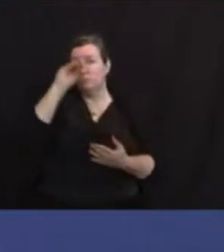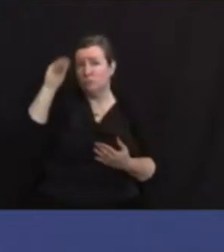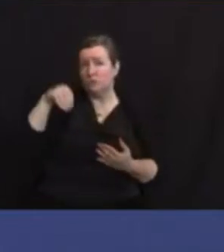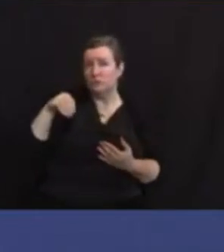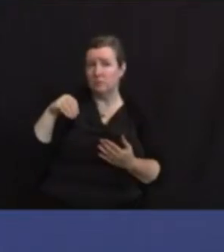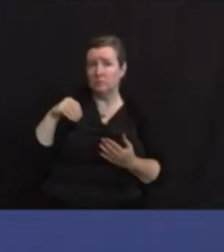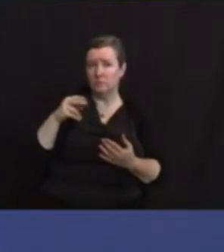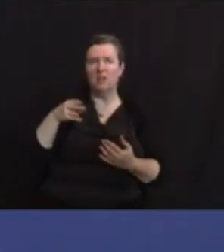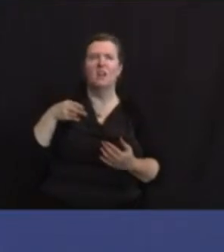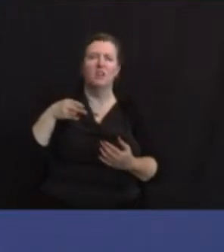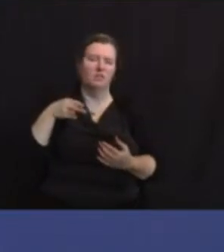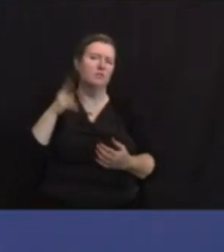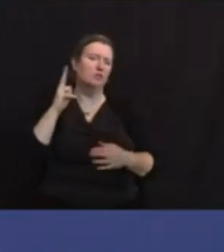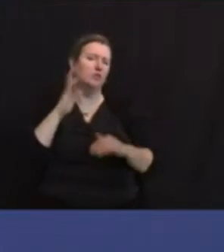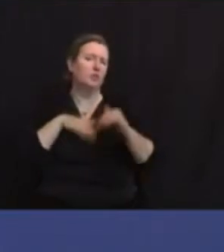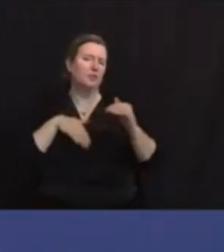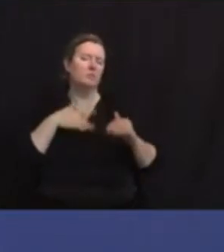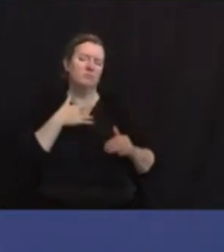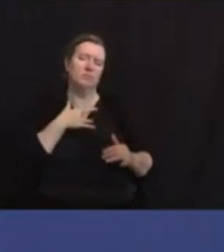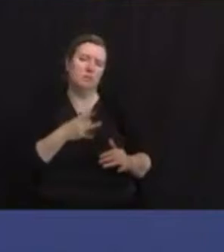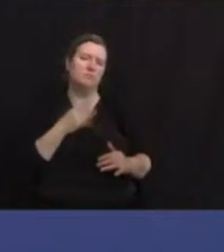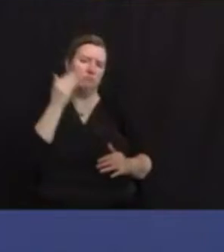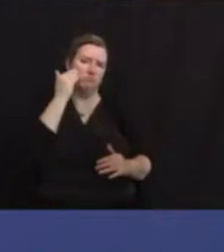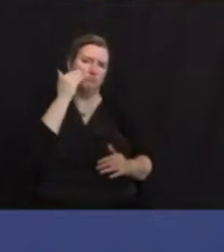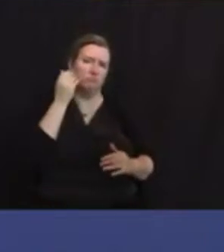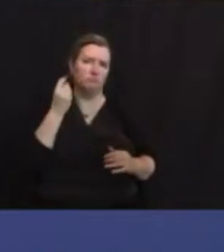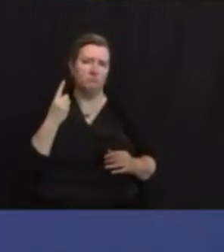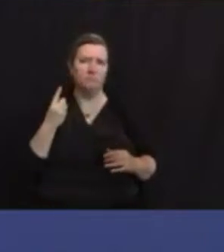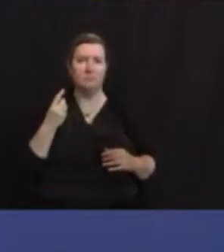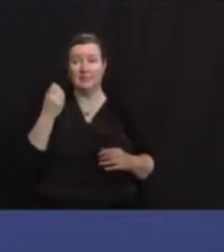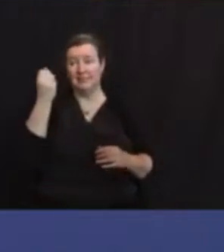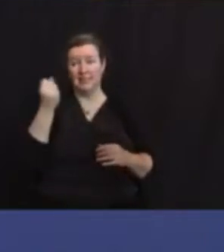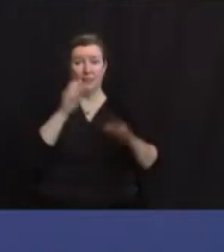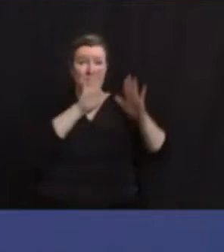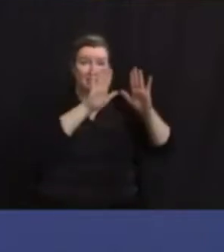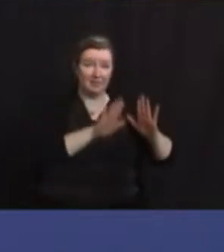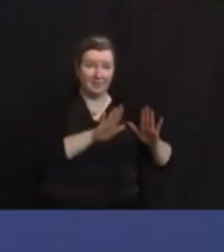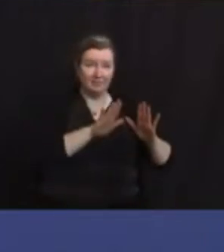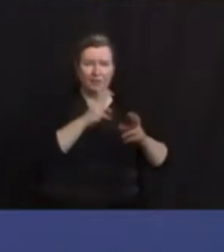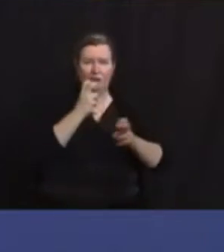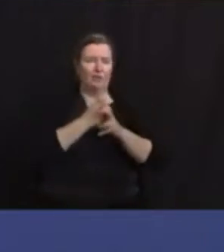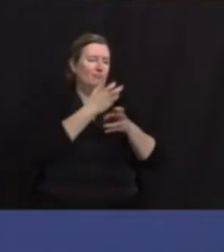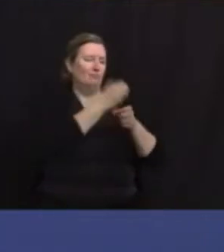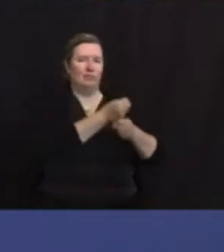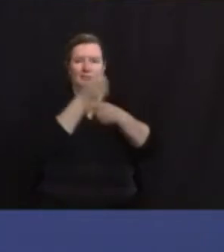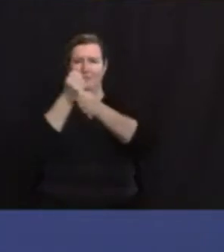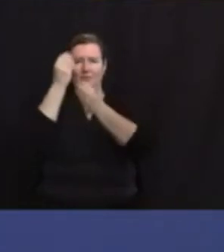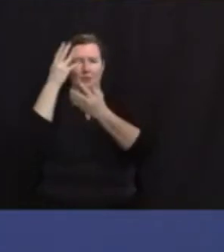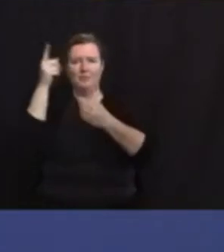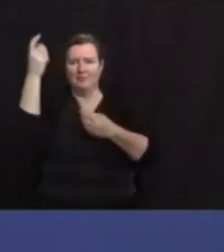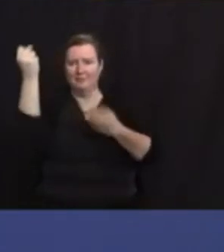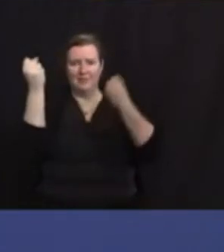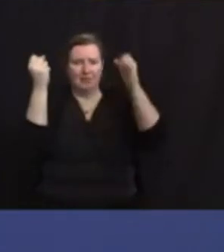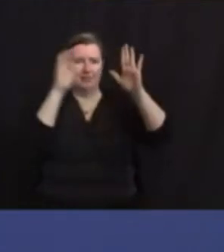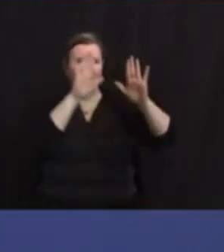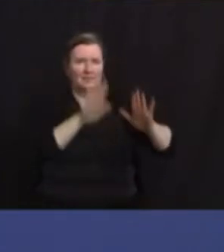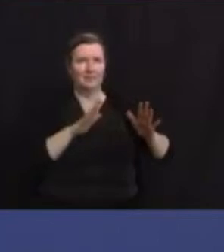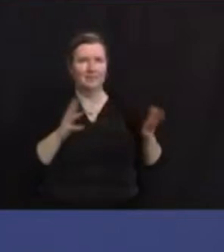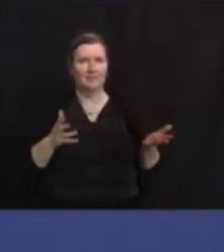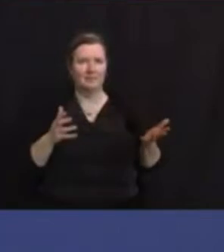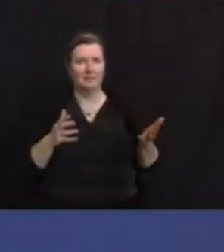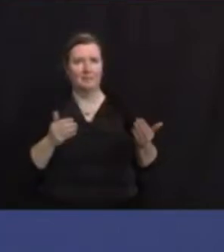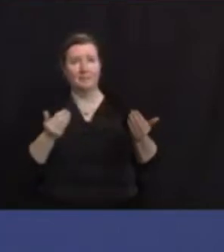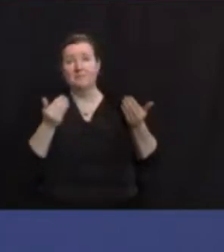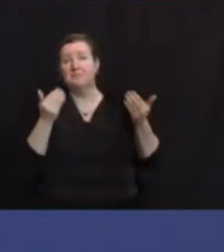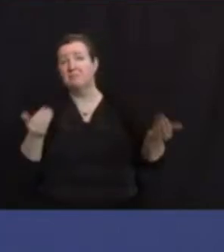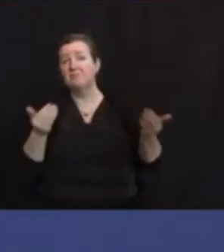earlier, Saturdays and Sundays are ones we almost have to throw out because you're self-selecting into a pool of folks that I think distort